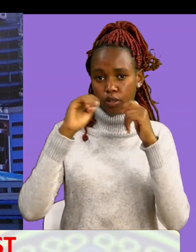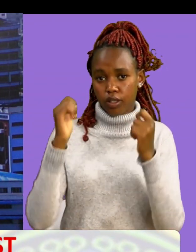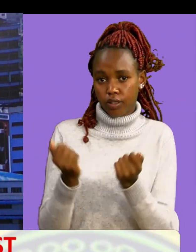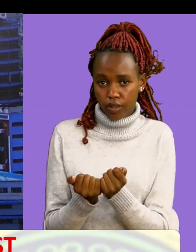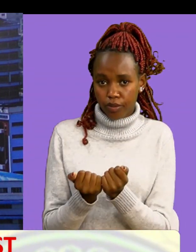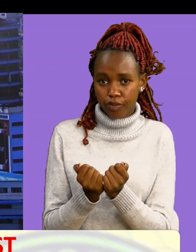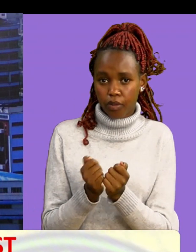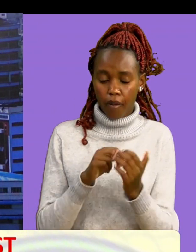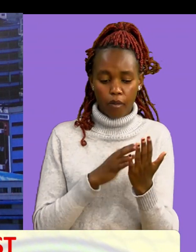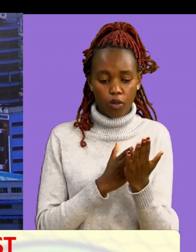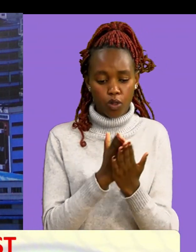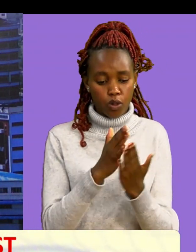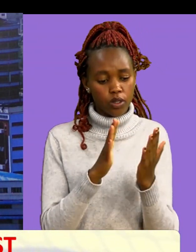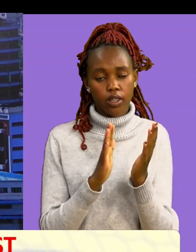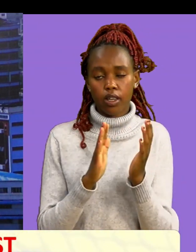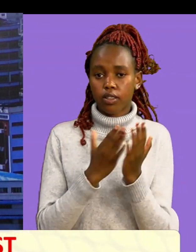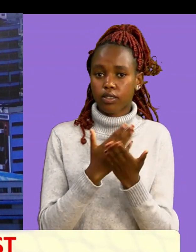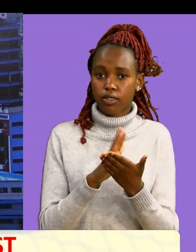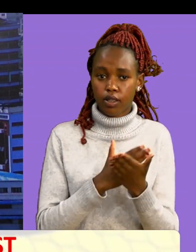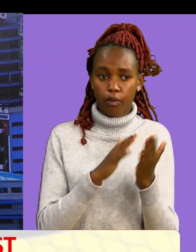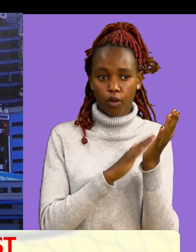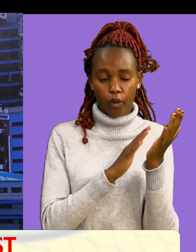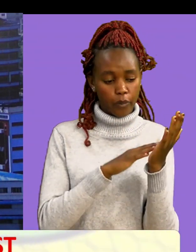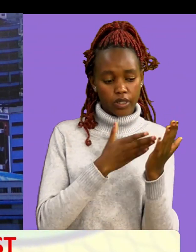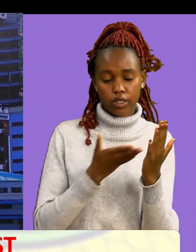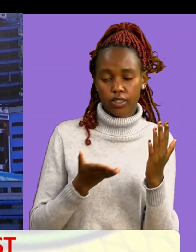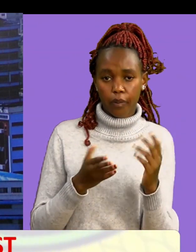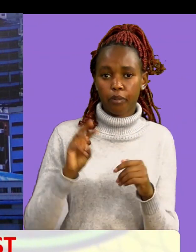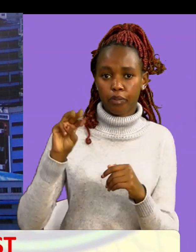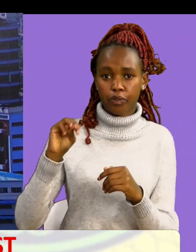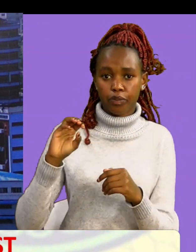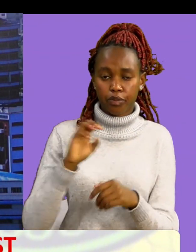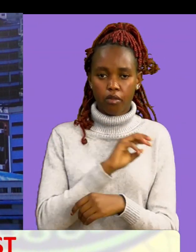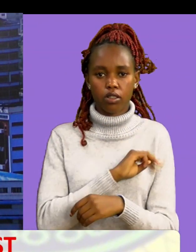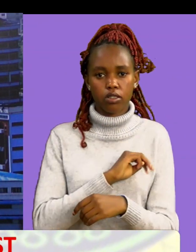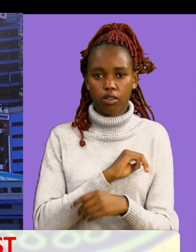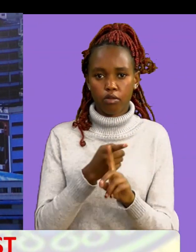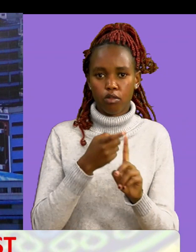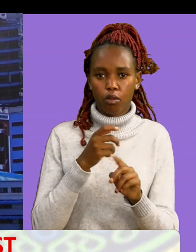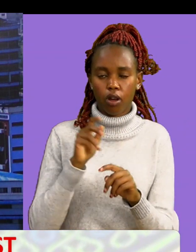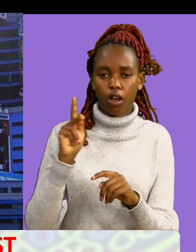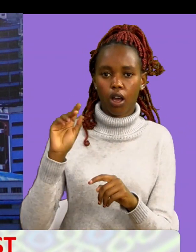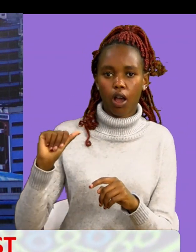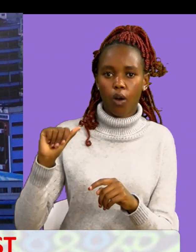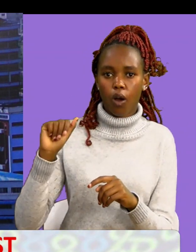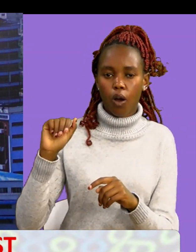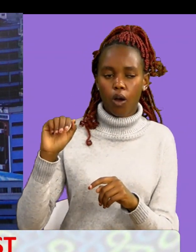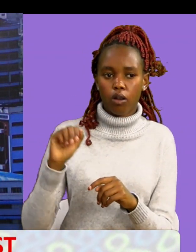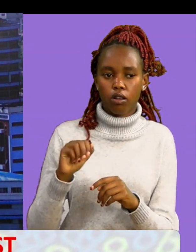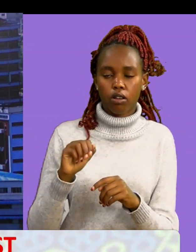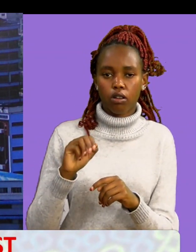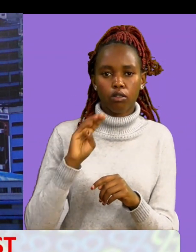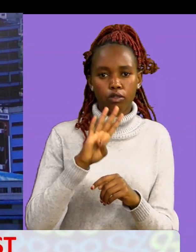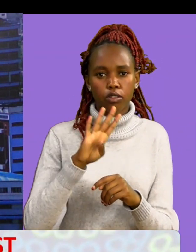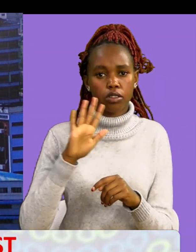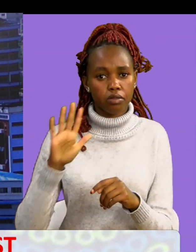hapa hivi Masi ametunia kutoka Kawangwani, anasema vibes ziko ital na yana celebrate all persons with disability.